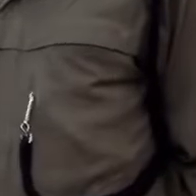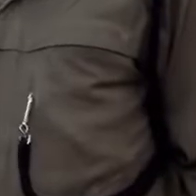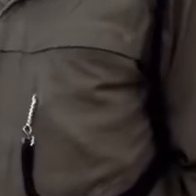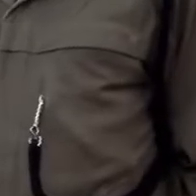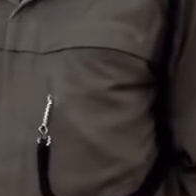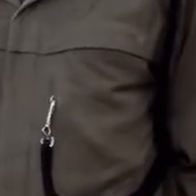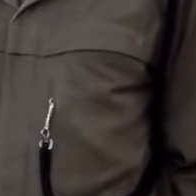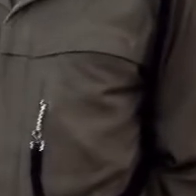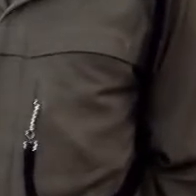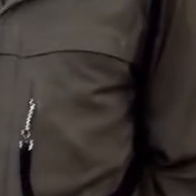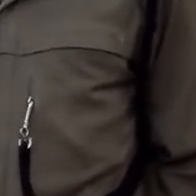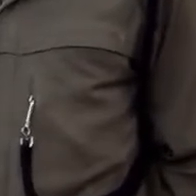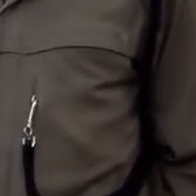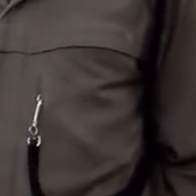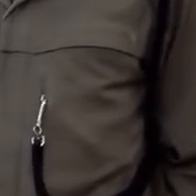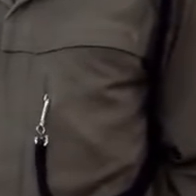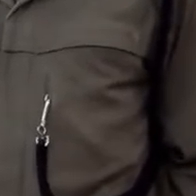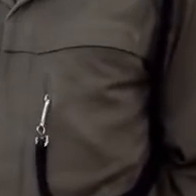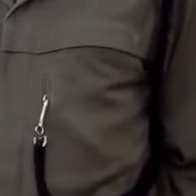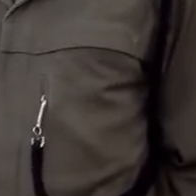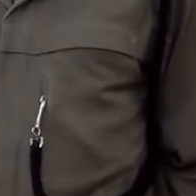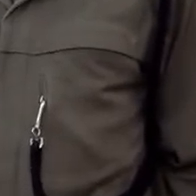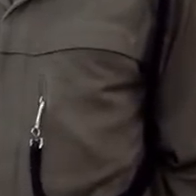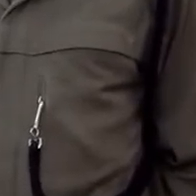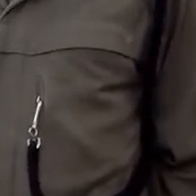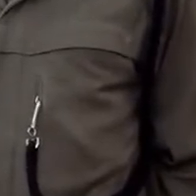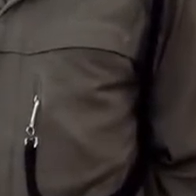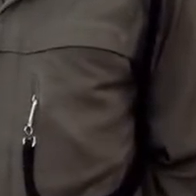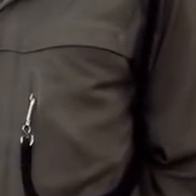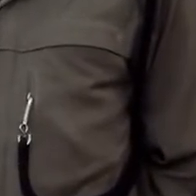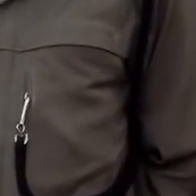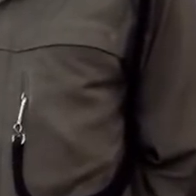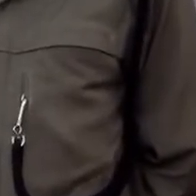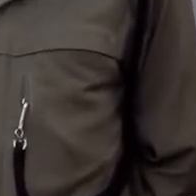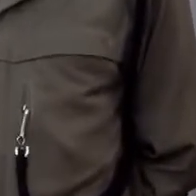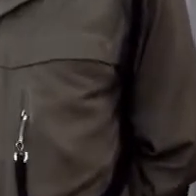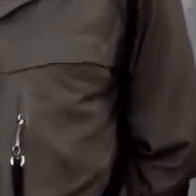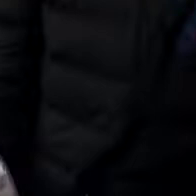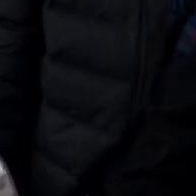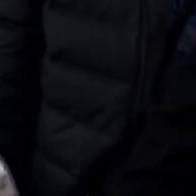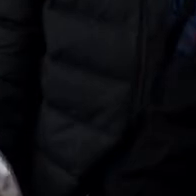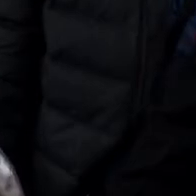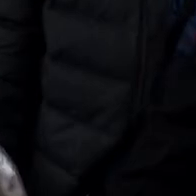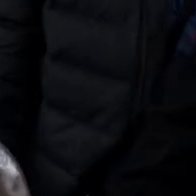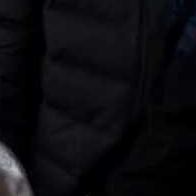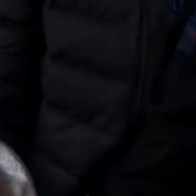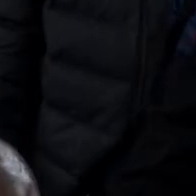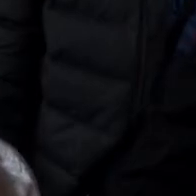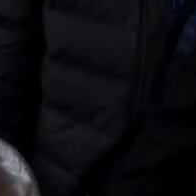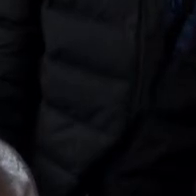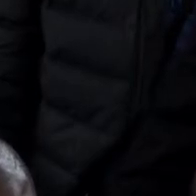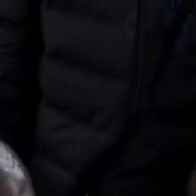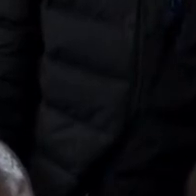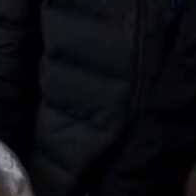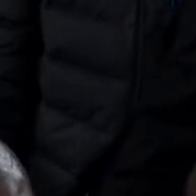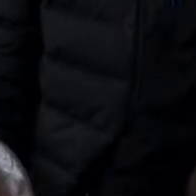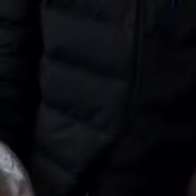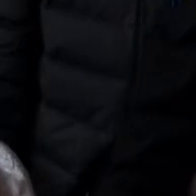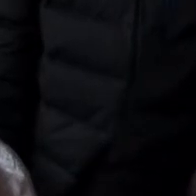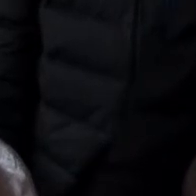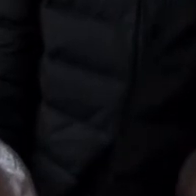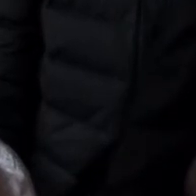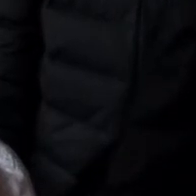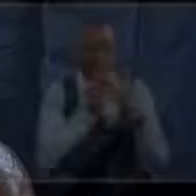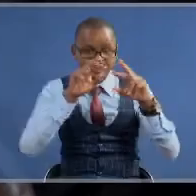Support that. At no point in time did any of them fail to attend on account of this allegation. And